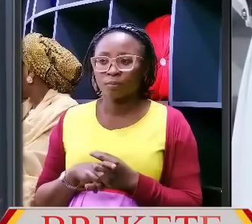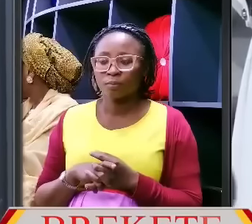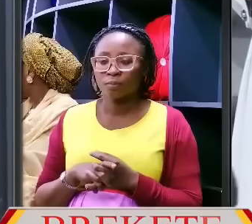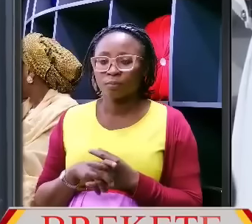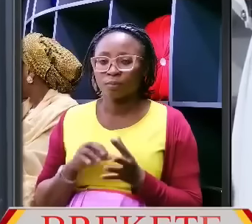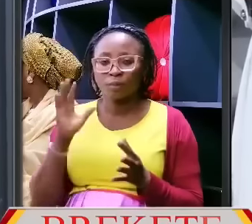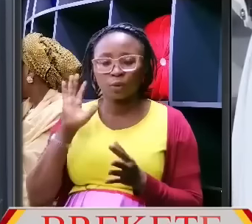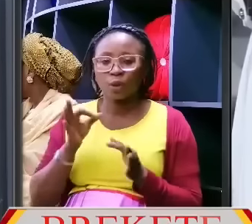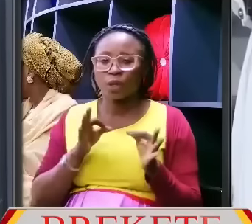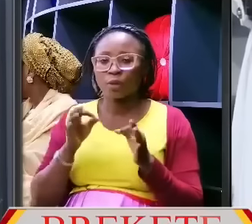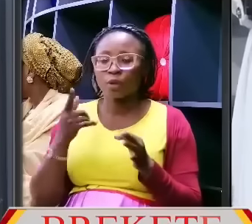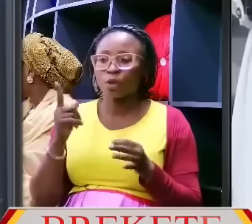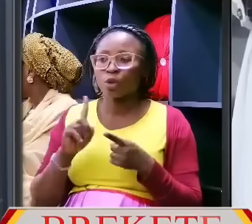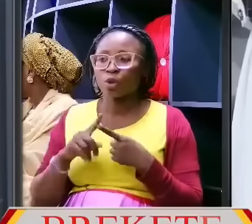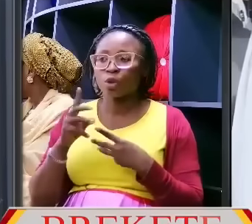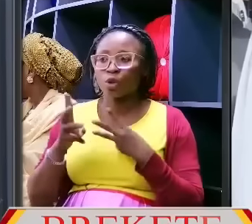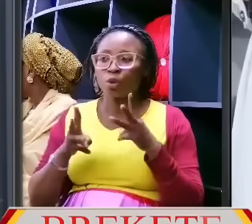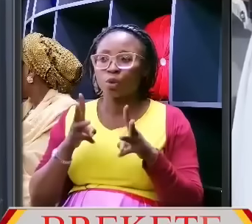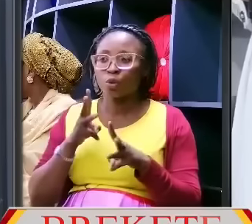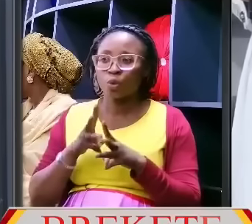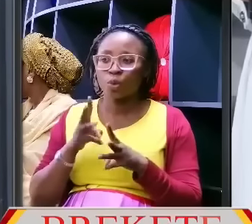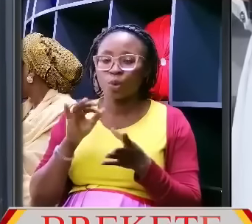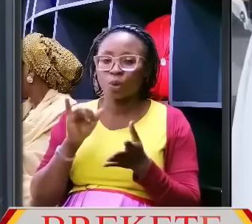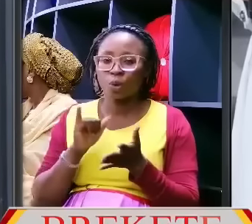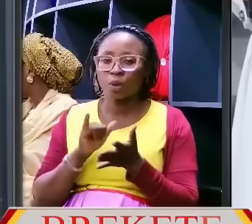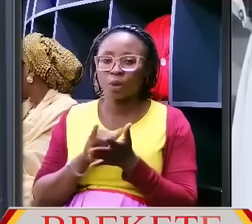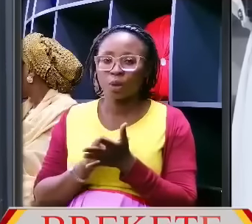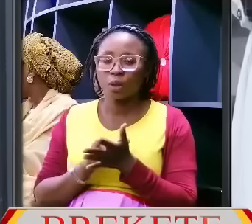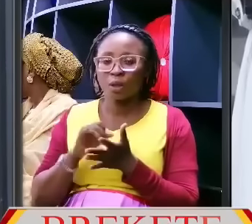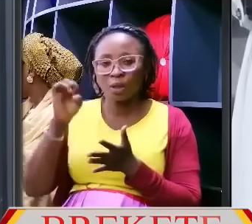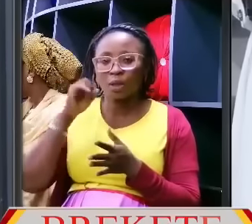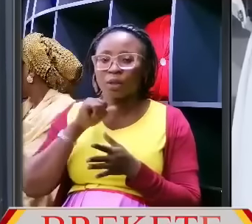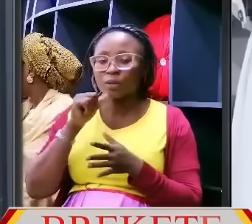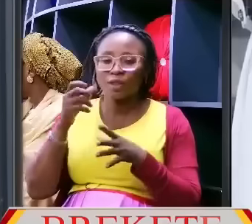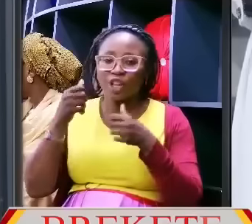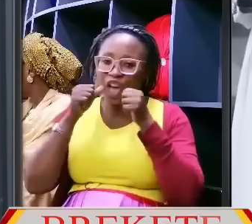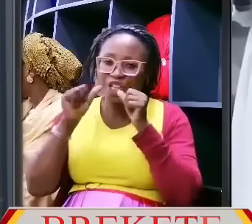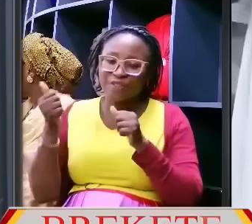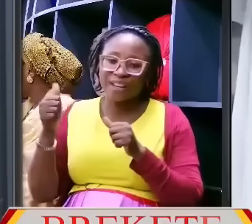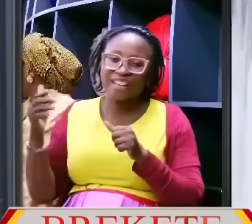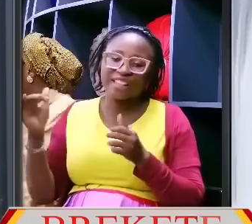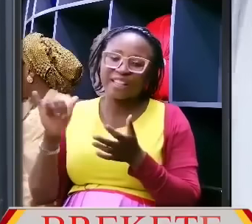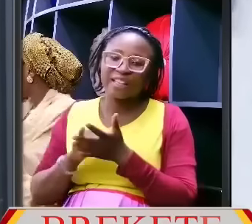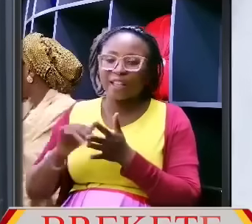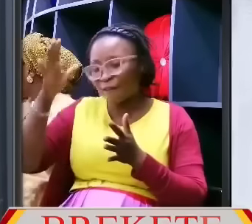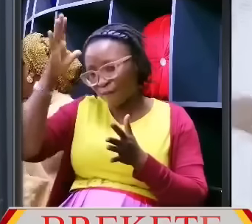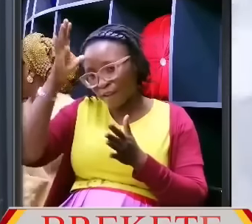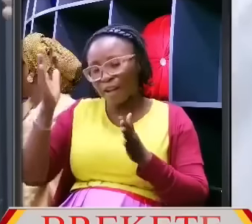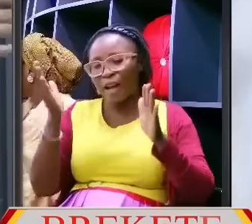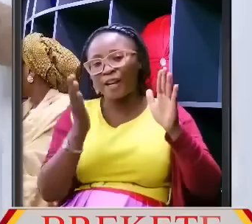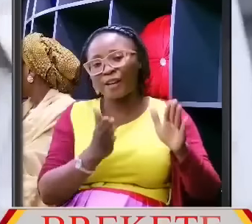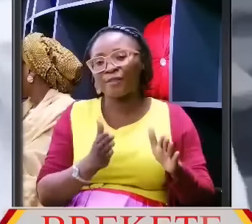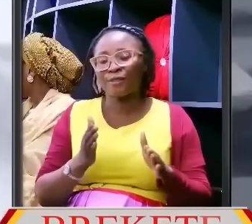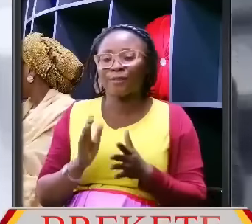spirit to the whole world, say the life where their father live, you know, achieve anything. So that one will be no